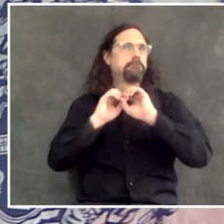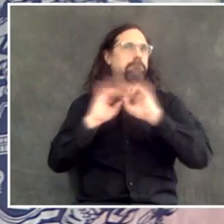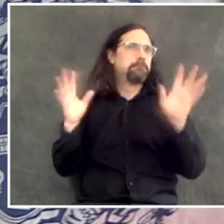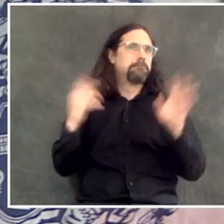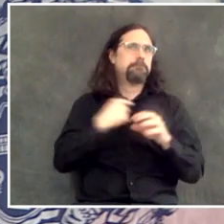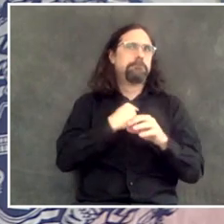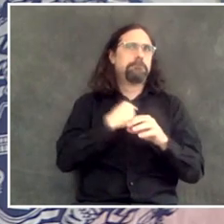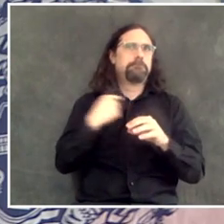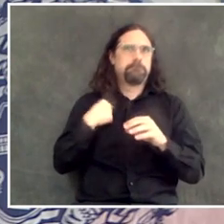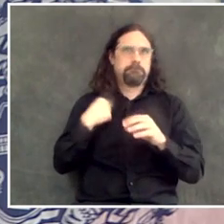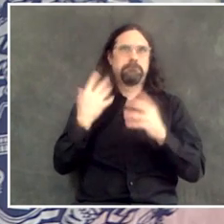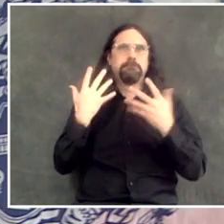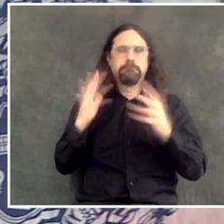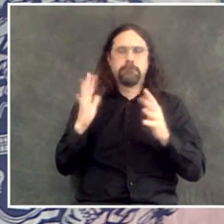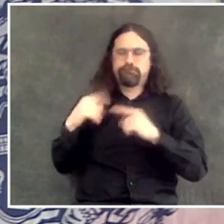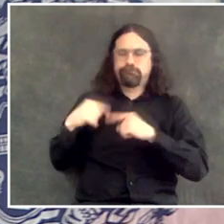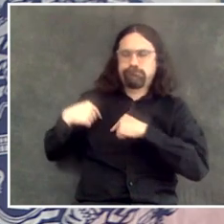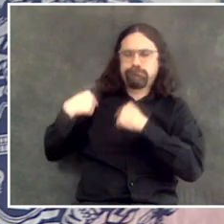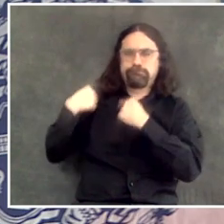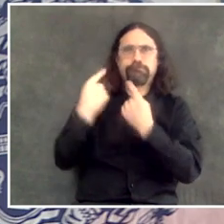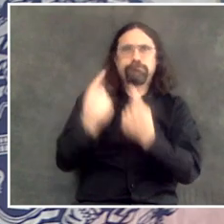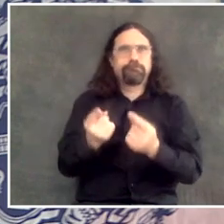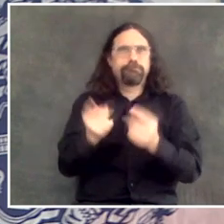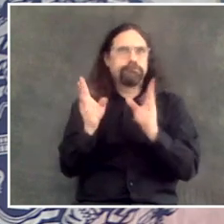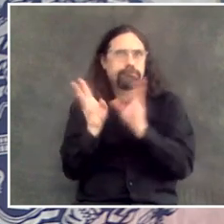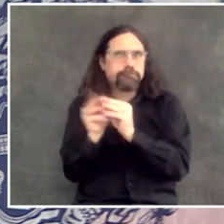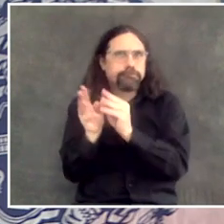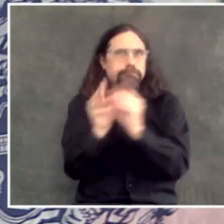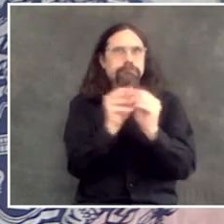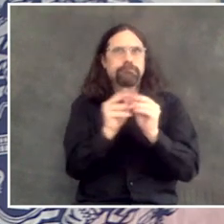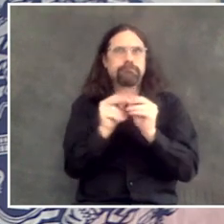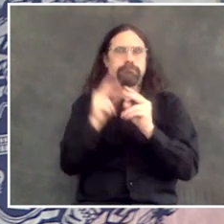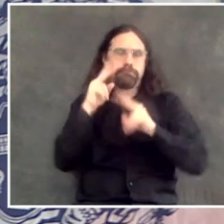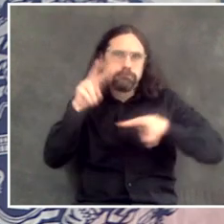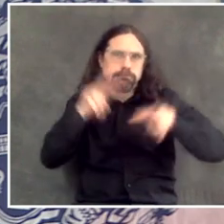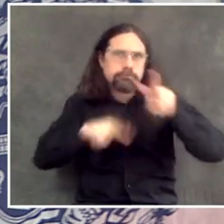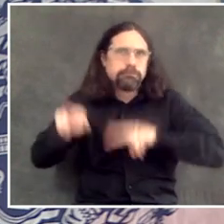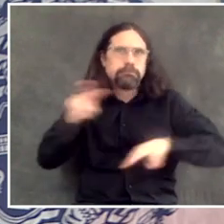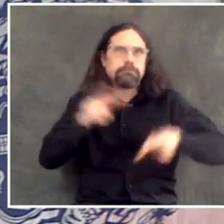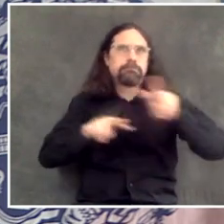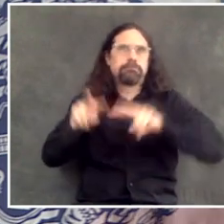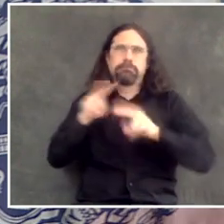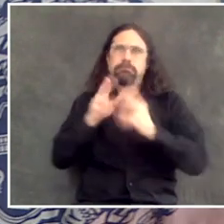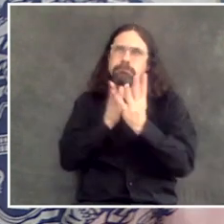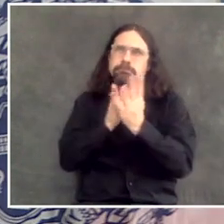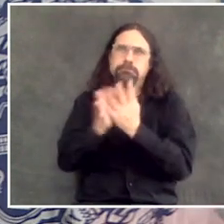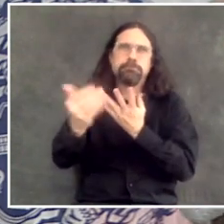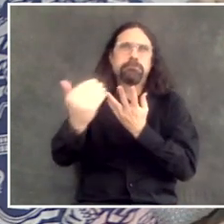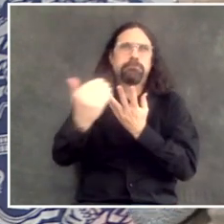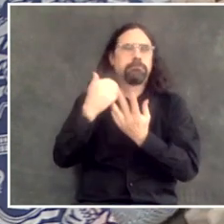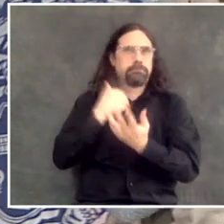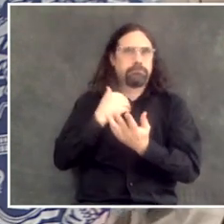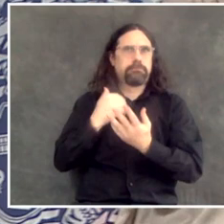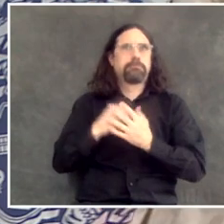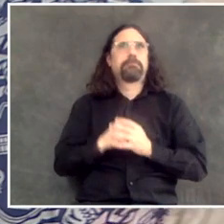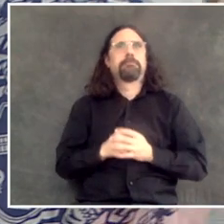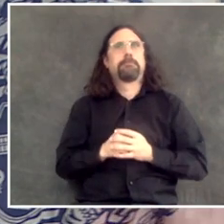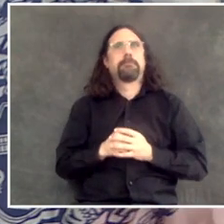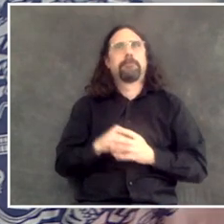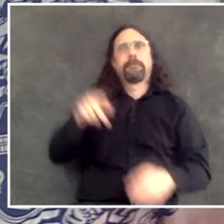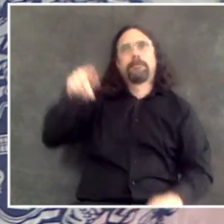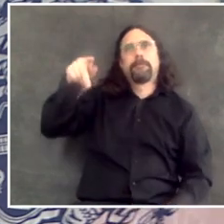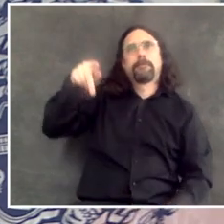the personal protective equipment, is something that has been rightfully focused on